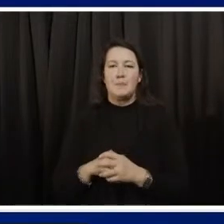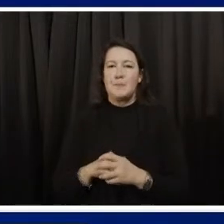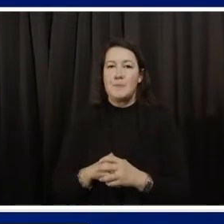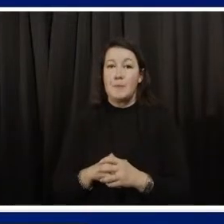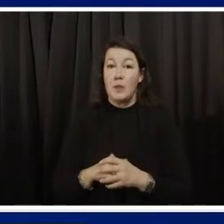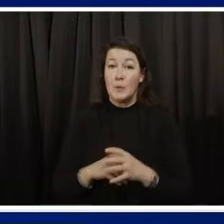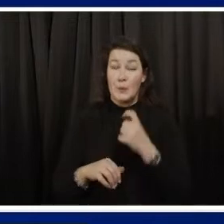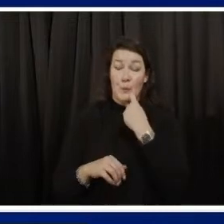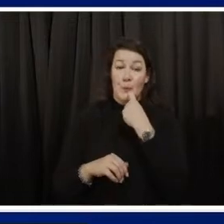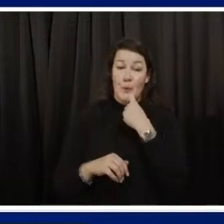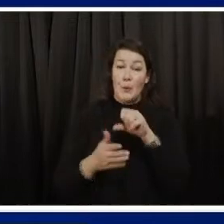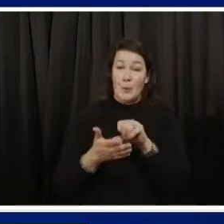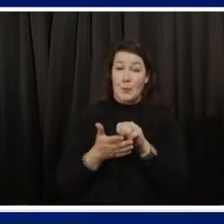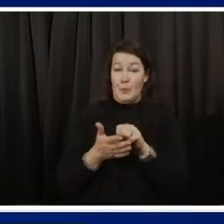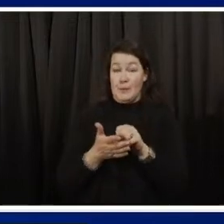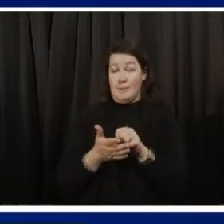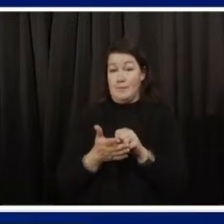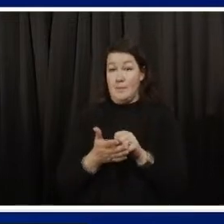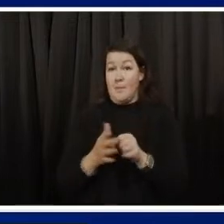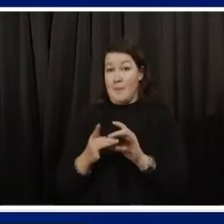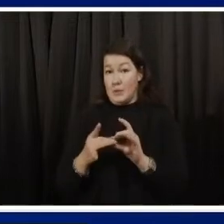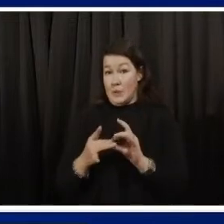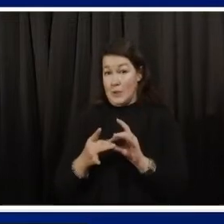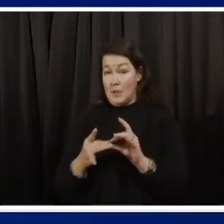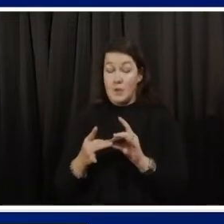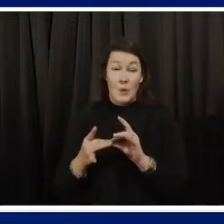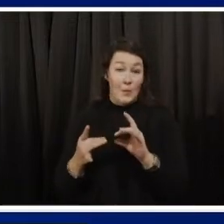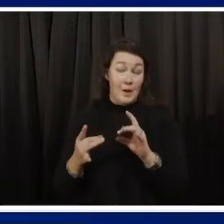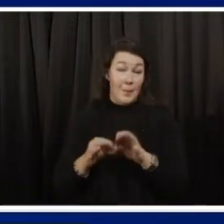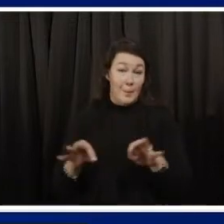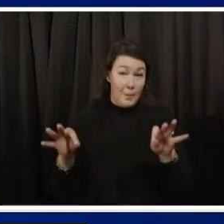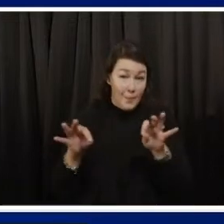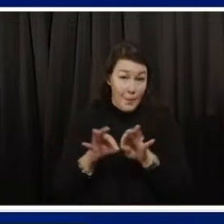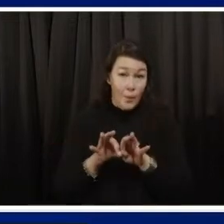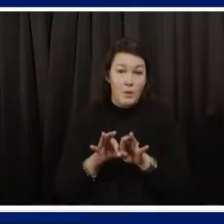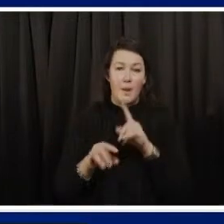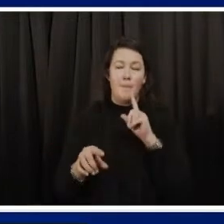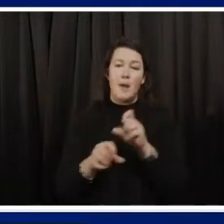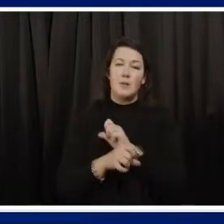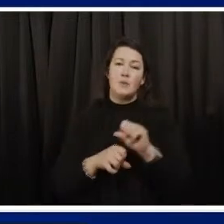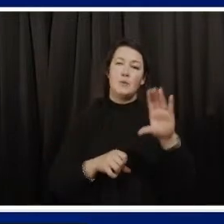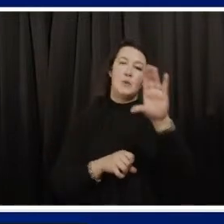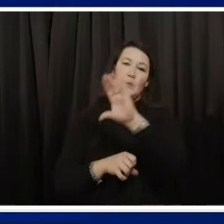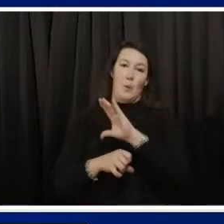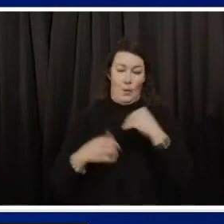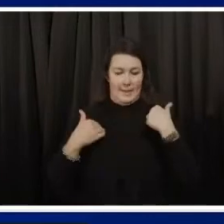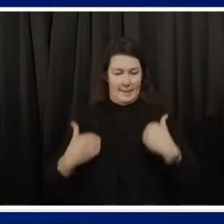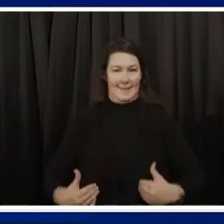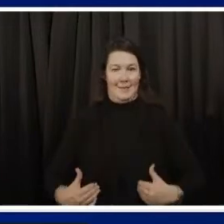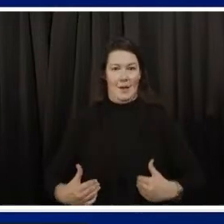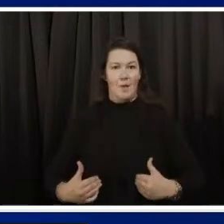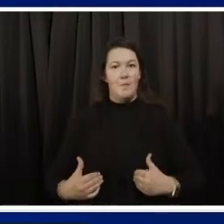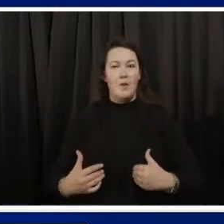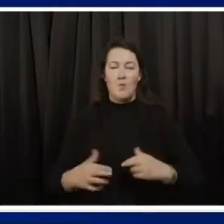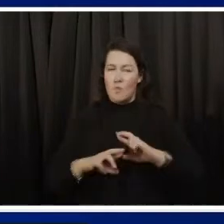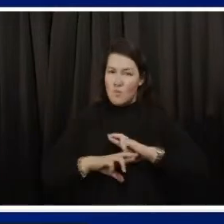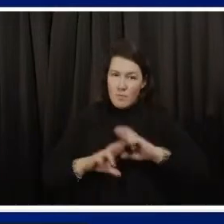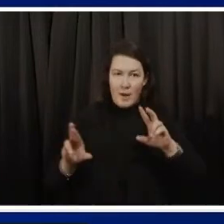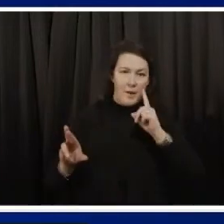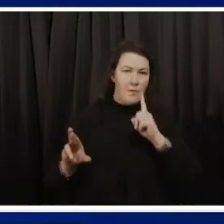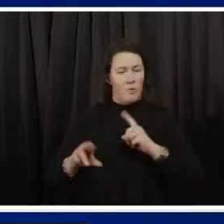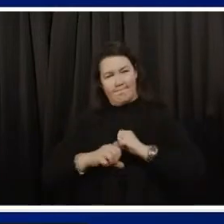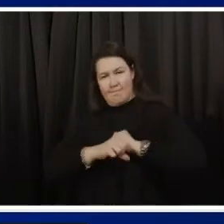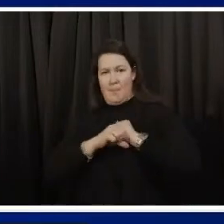I mentioned earlier, one of the most important things Coloradans can do right now is to ensure their immune systems are prepared to encounter Omicron or Delta,